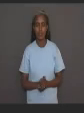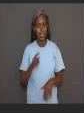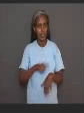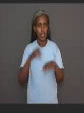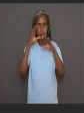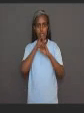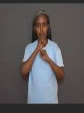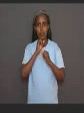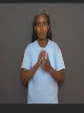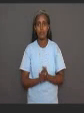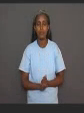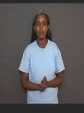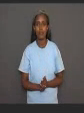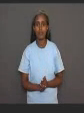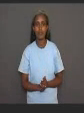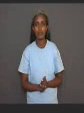Time's up.